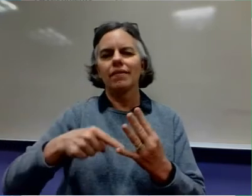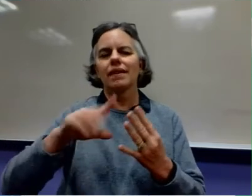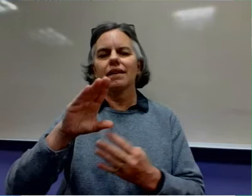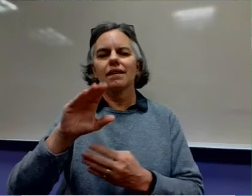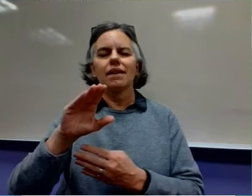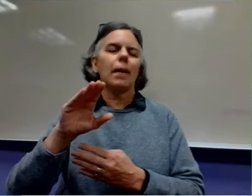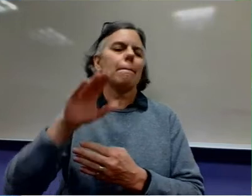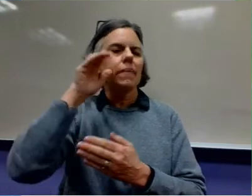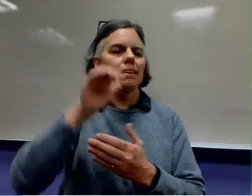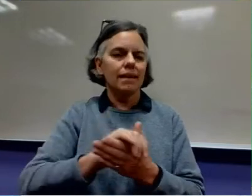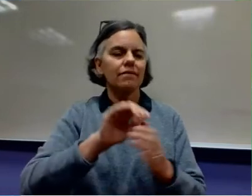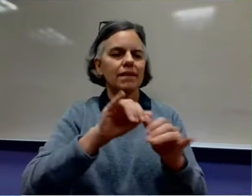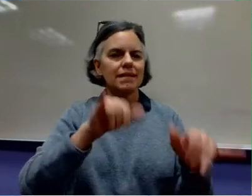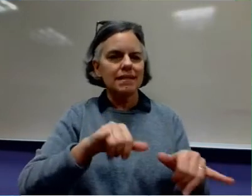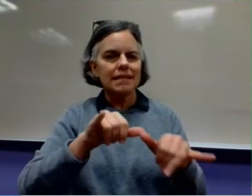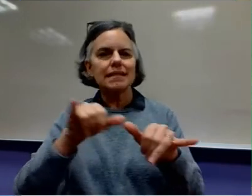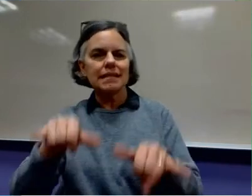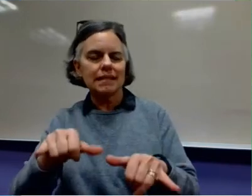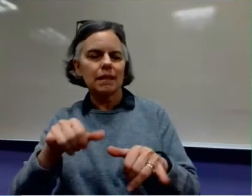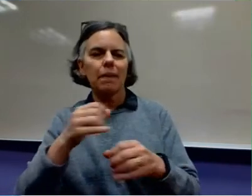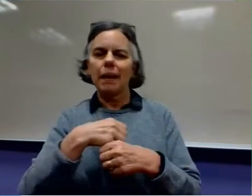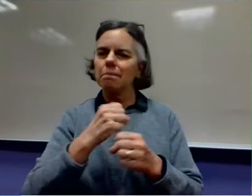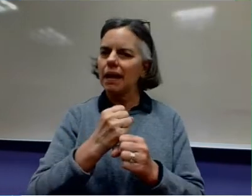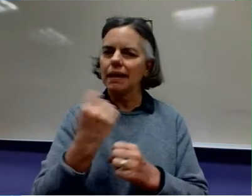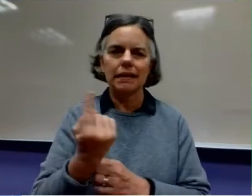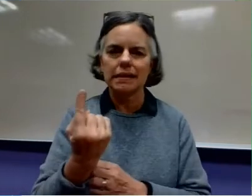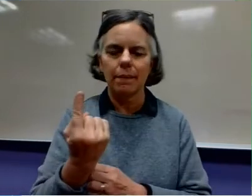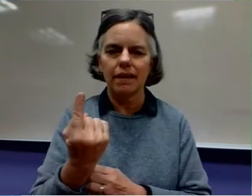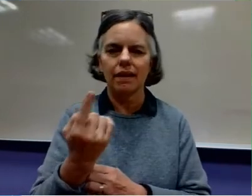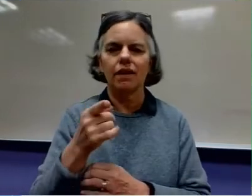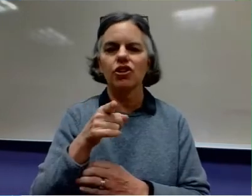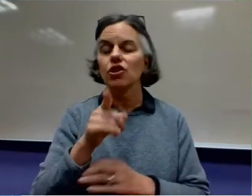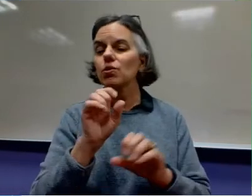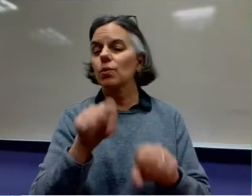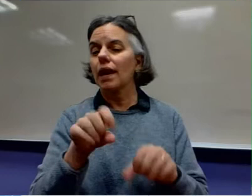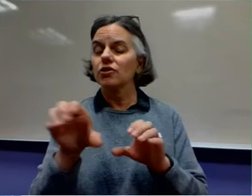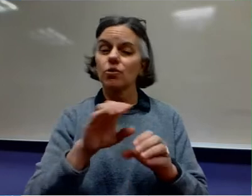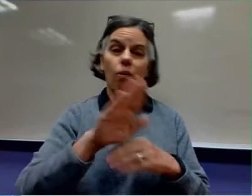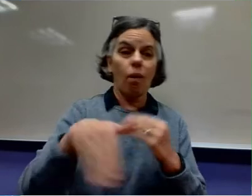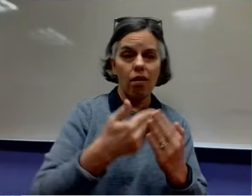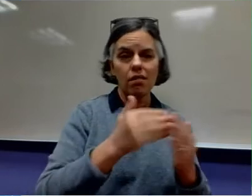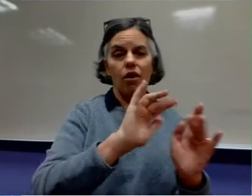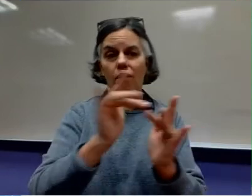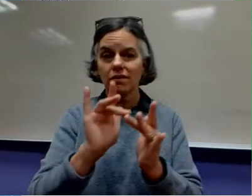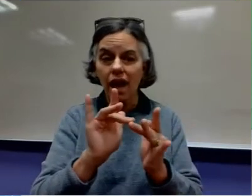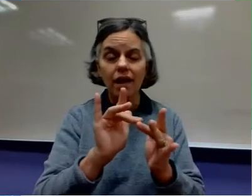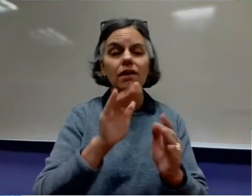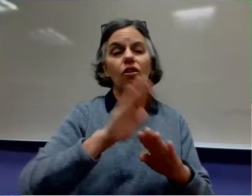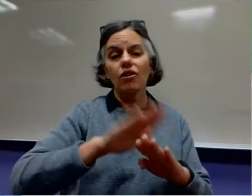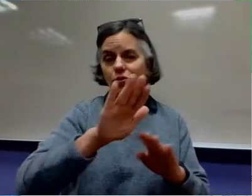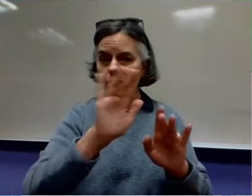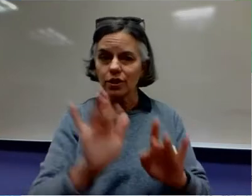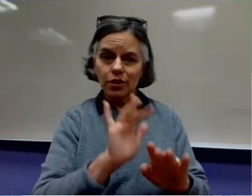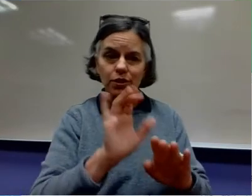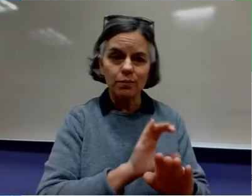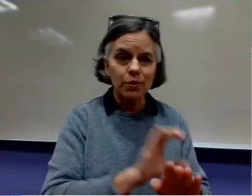and make something out of it. You can do this all online if you want, or all on your computer if you